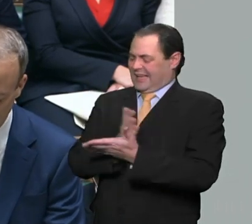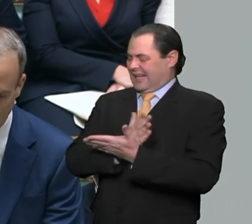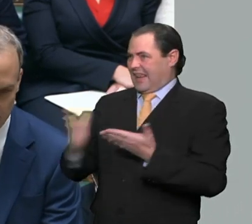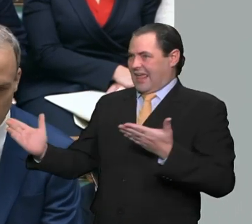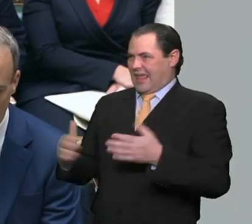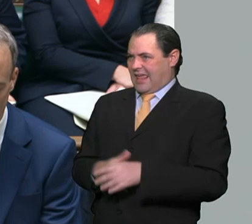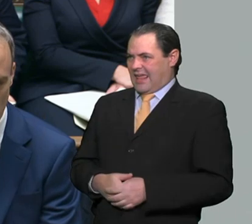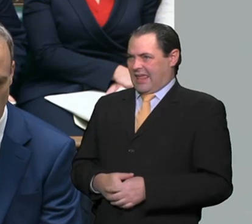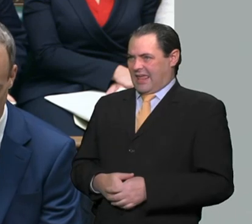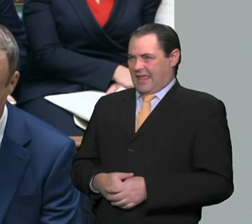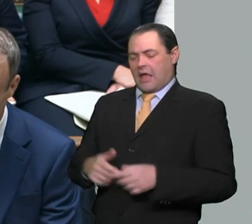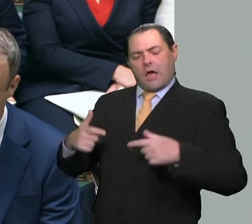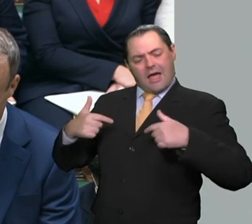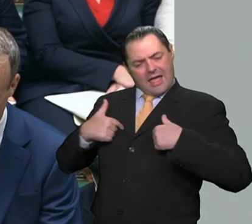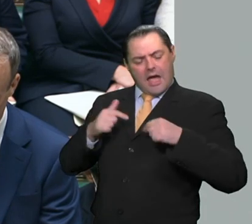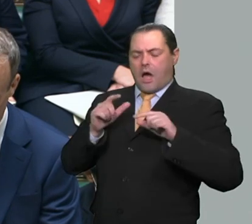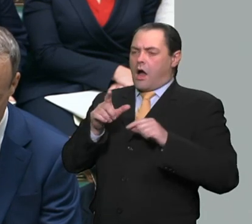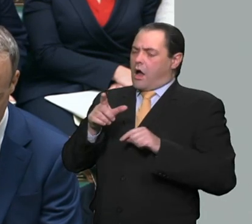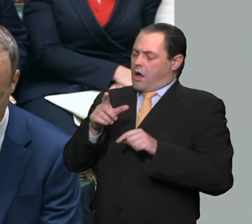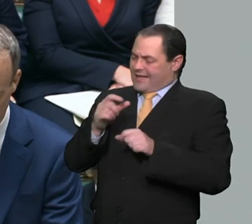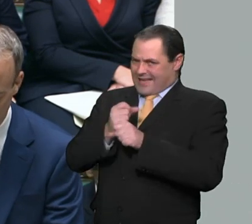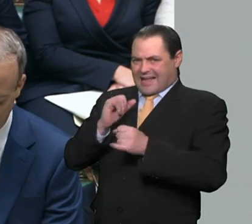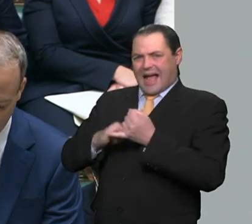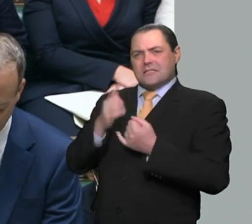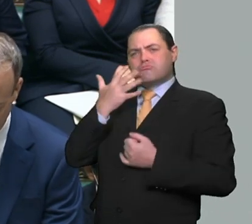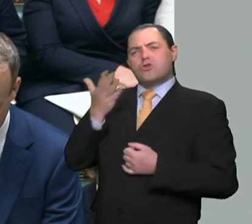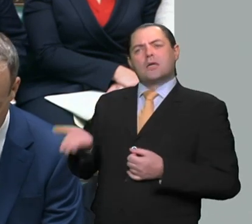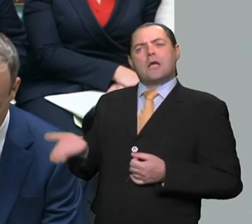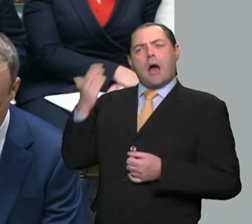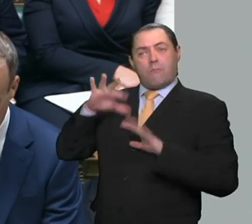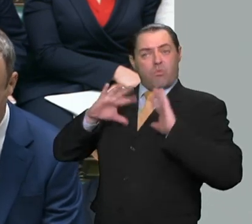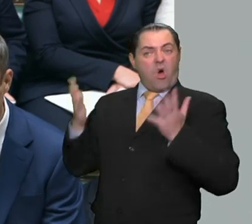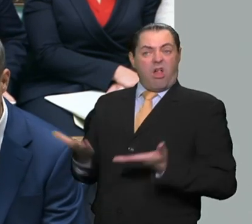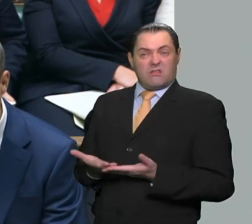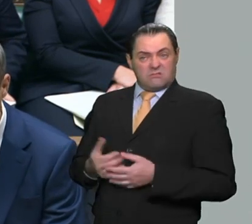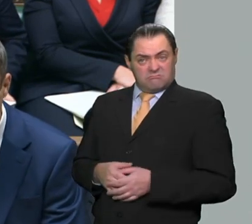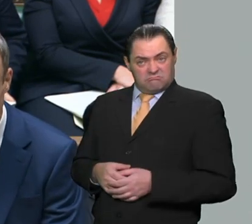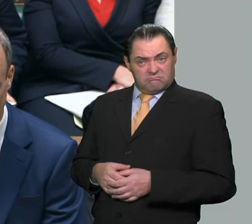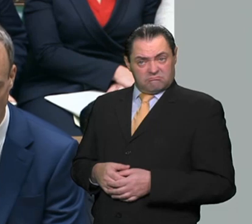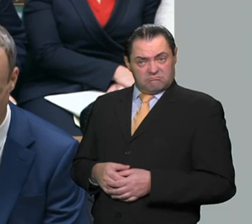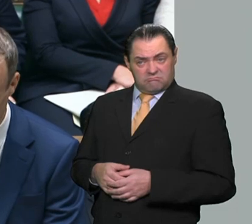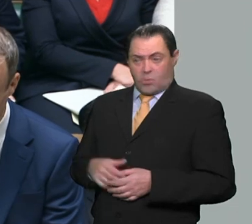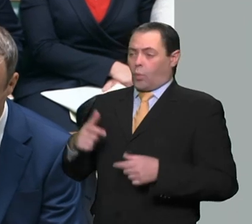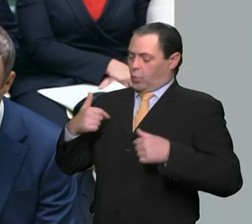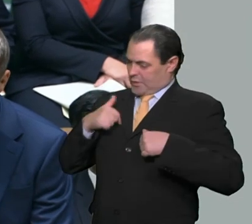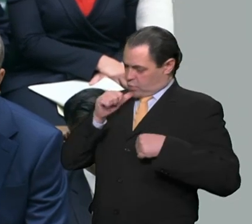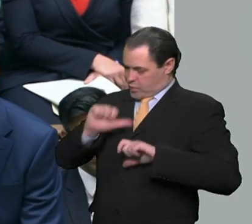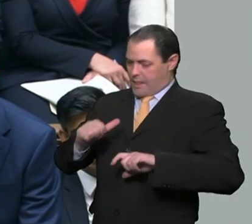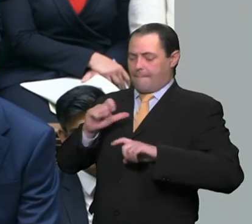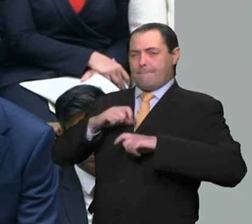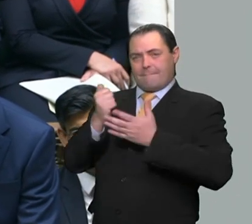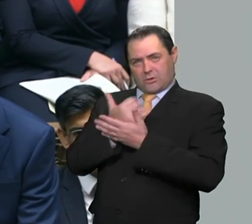clear. We're seeing the challenge of wholesale gas prices rise all over the world. We will maintain supply this